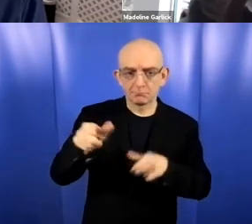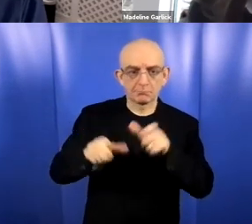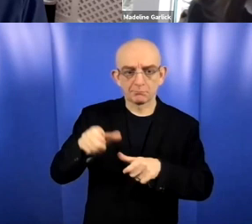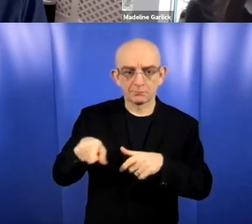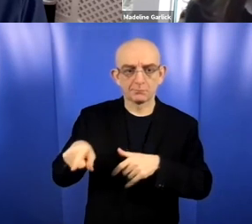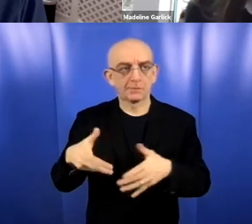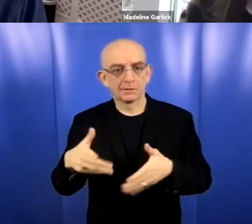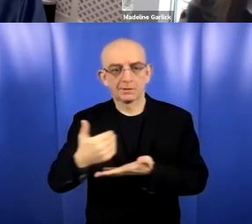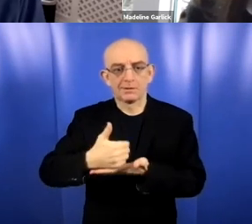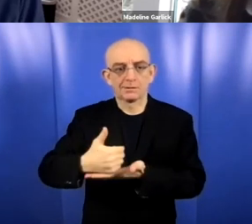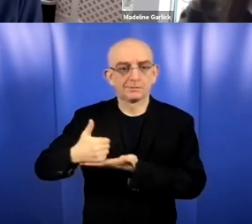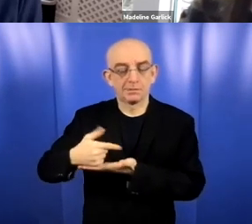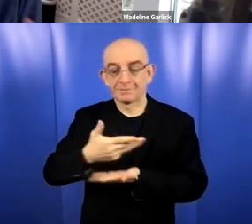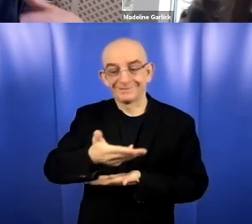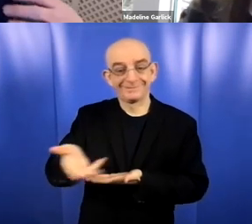sort of